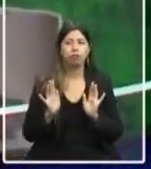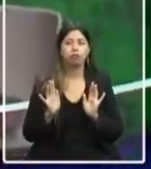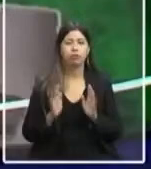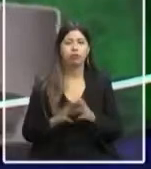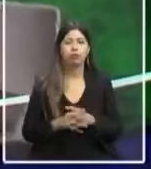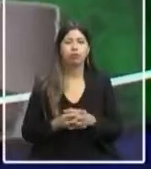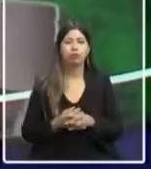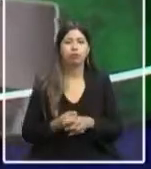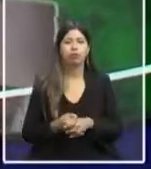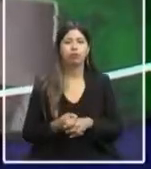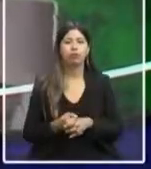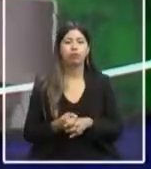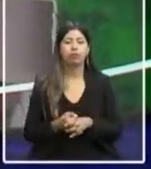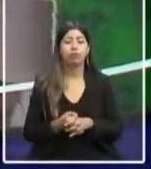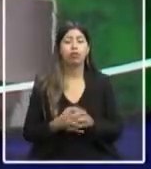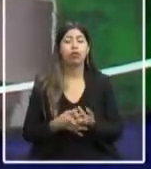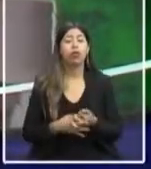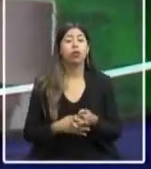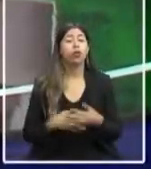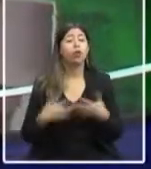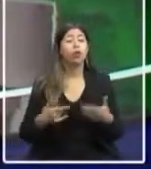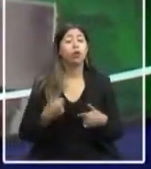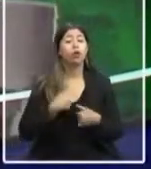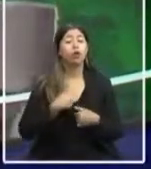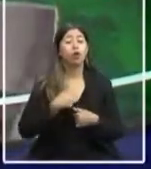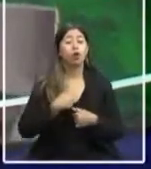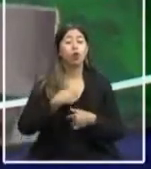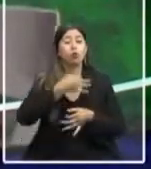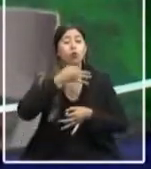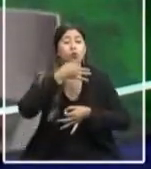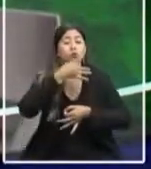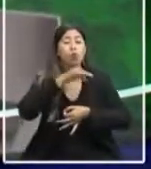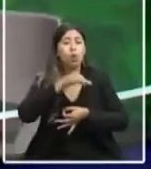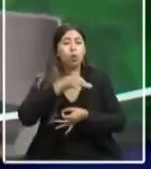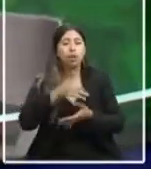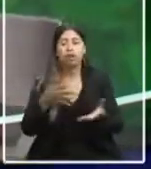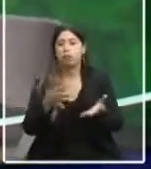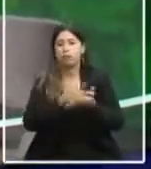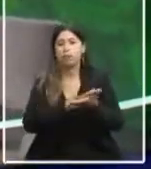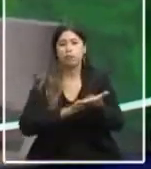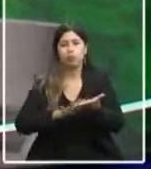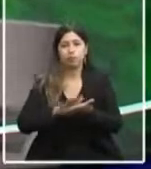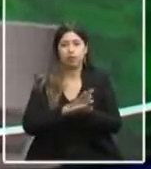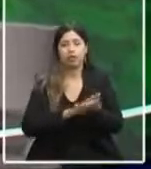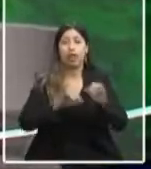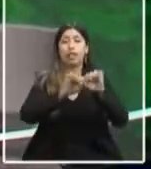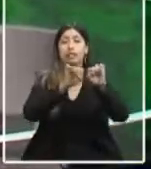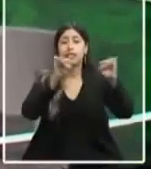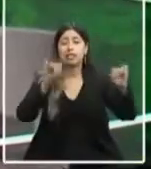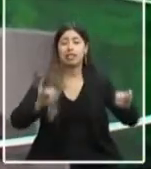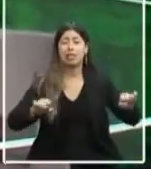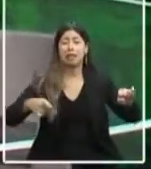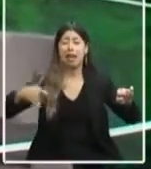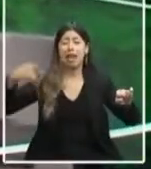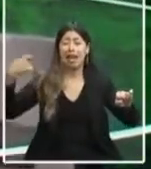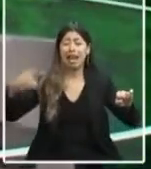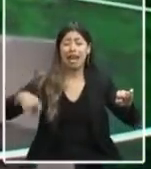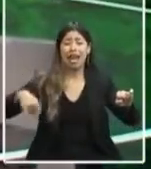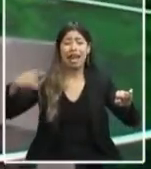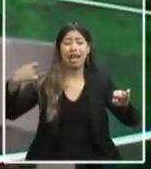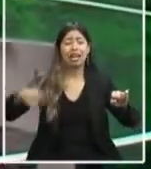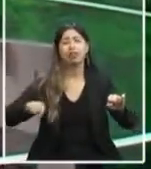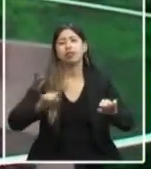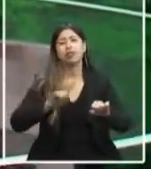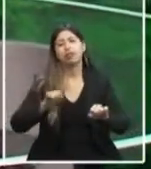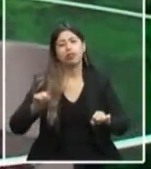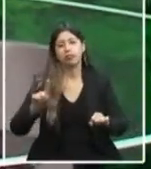a full-blown pricing system won't work because many, many of these processes are hidden from view and they are silent.